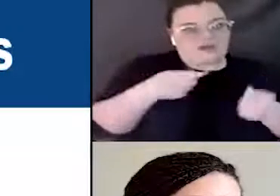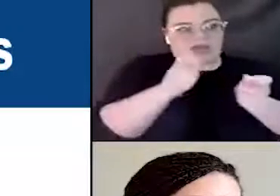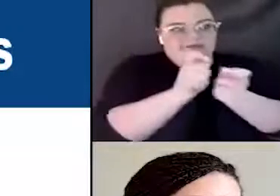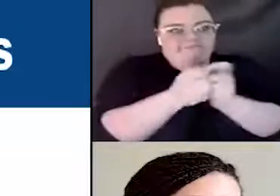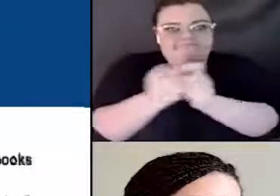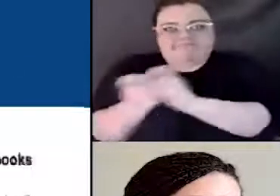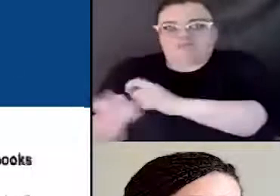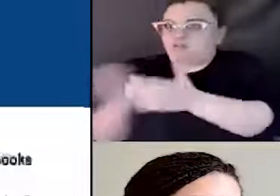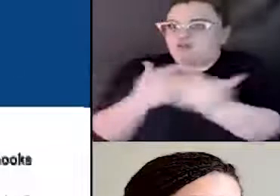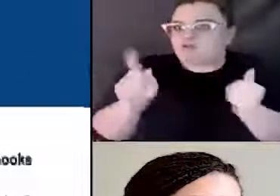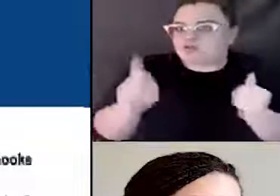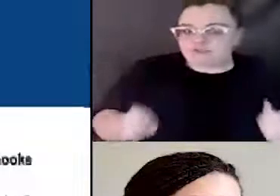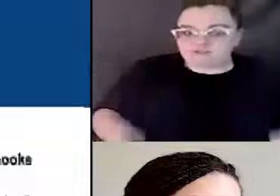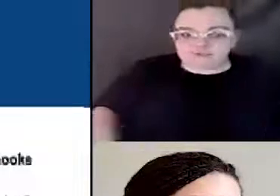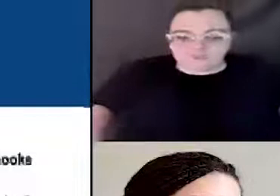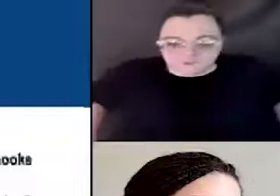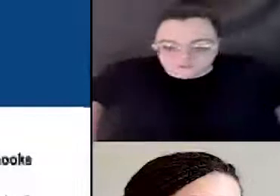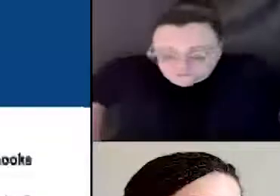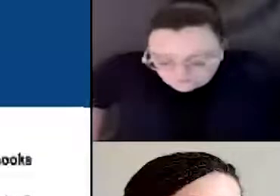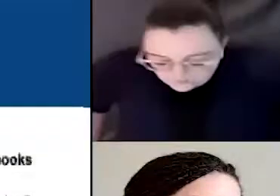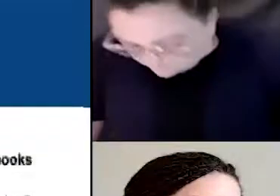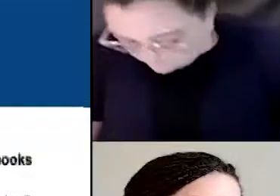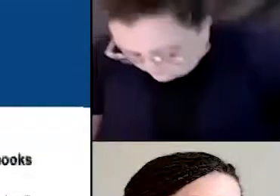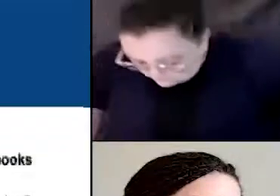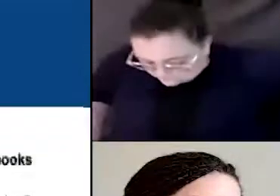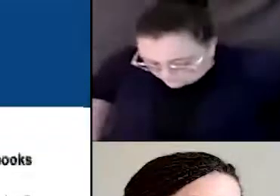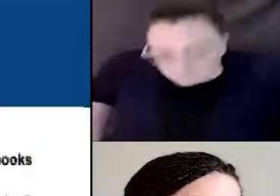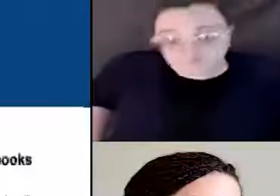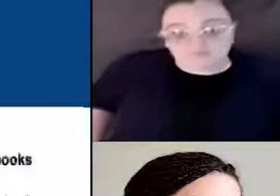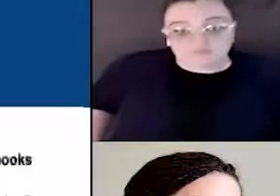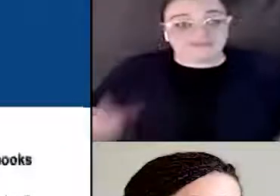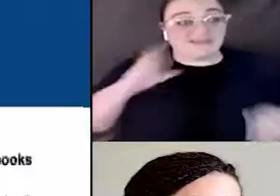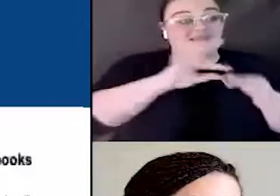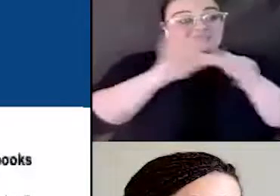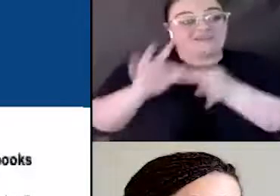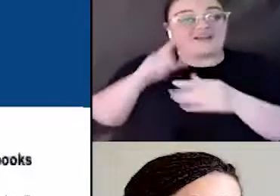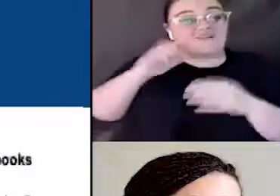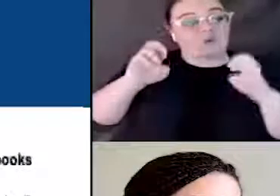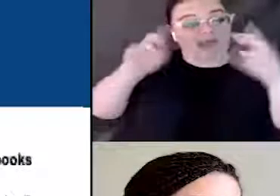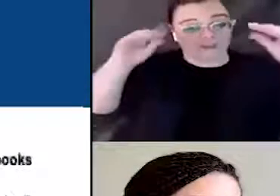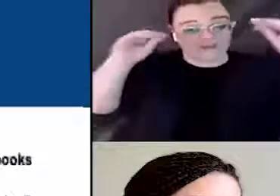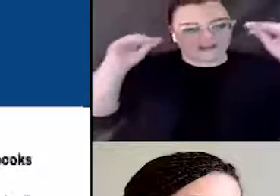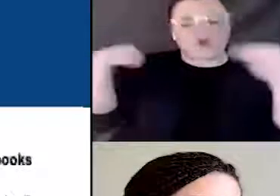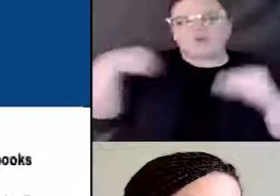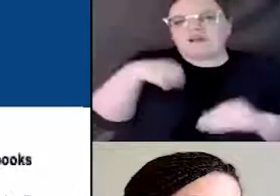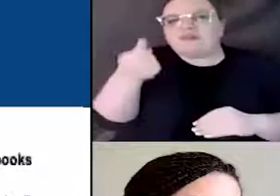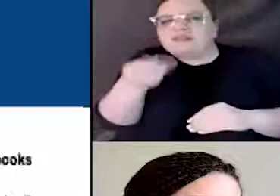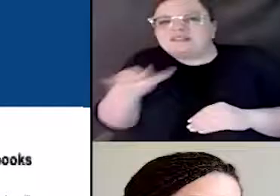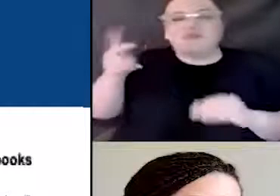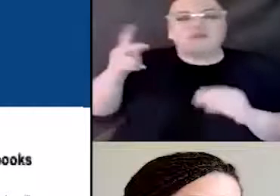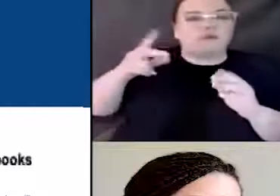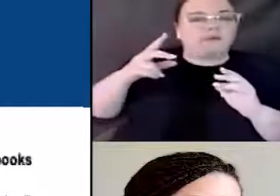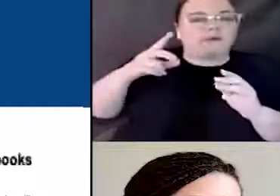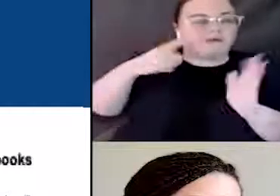you in advance. Also on the education side, we have a couple rocket rules books and activity books,